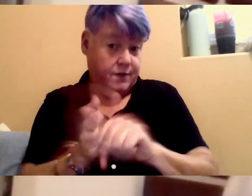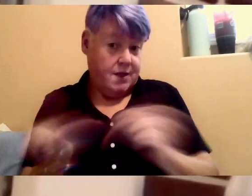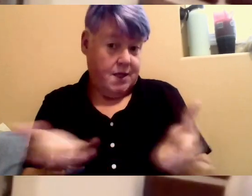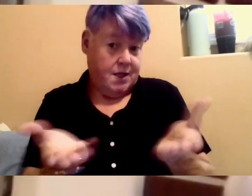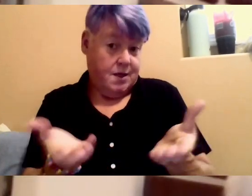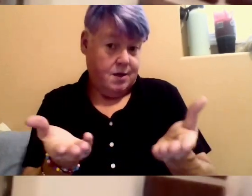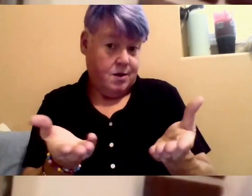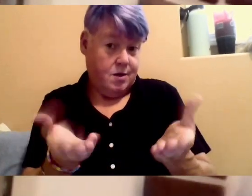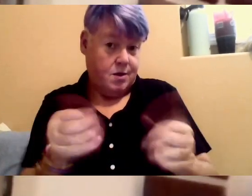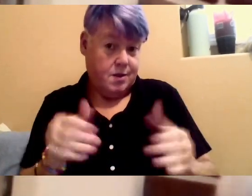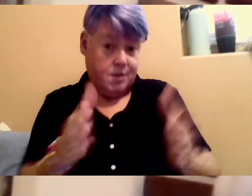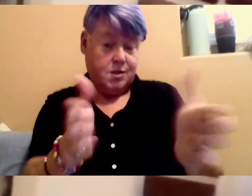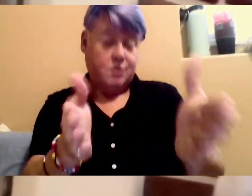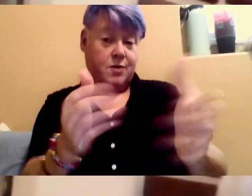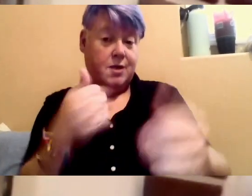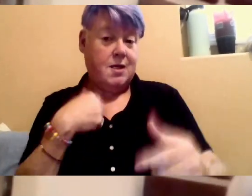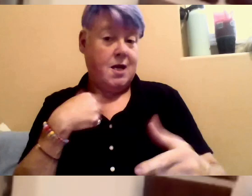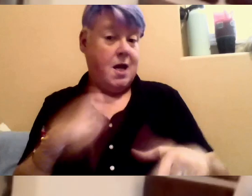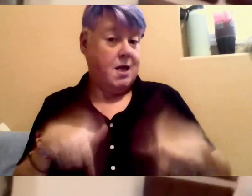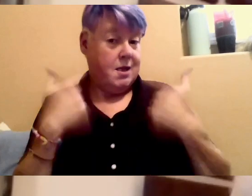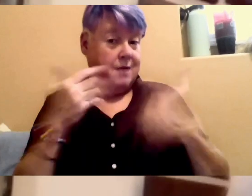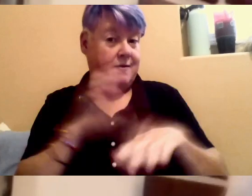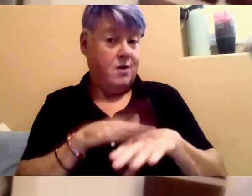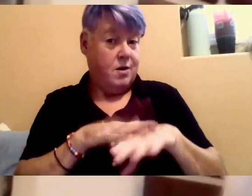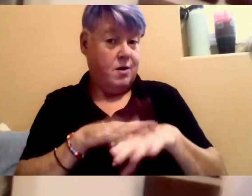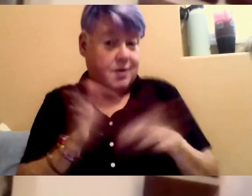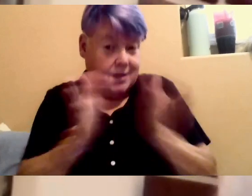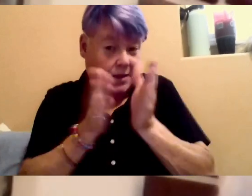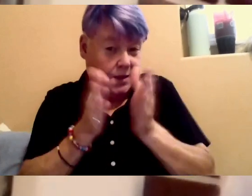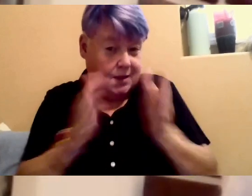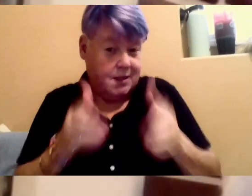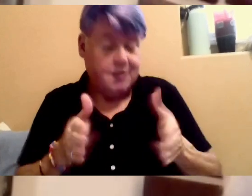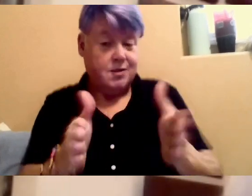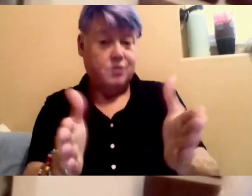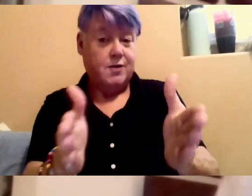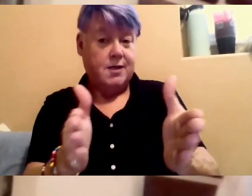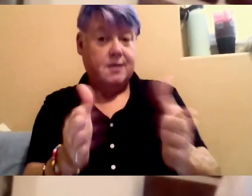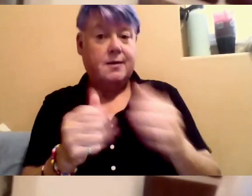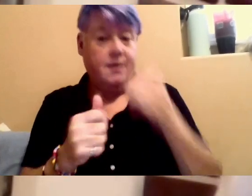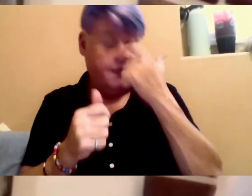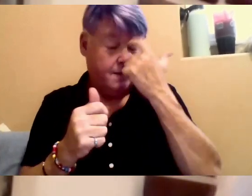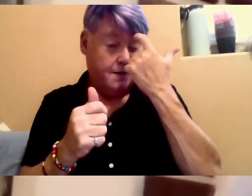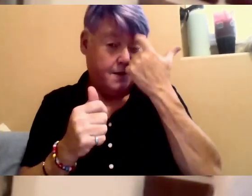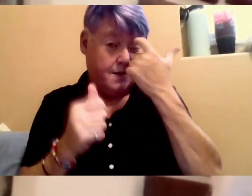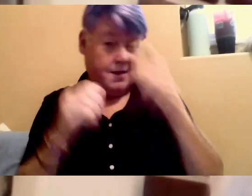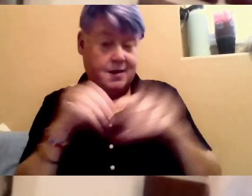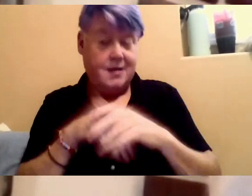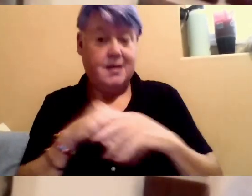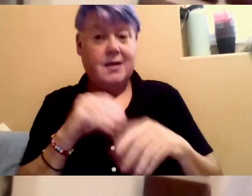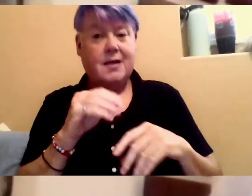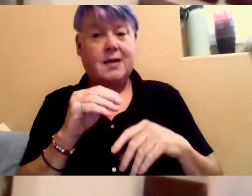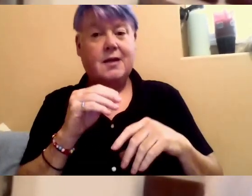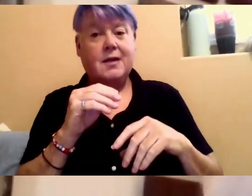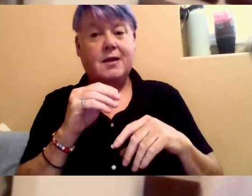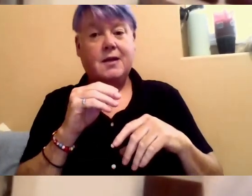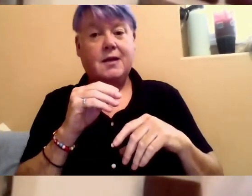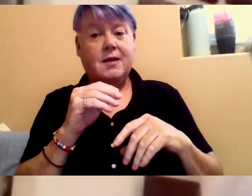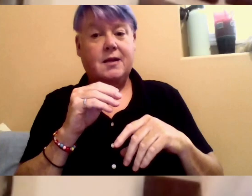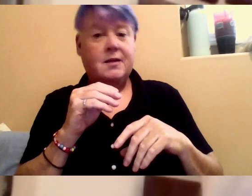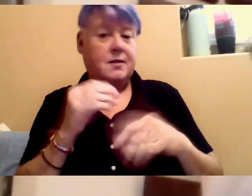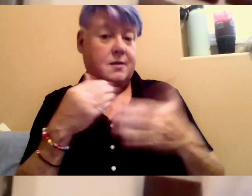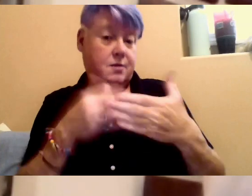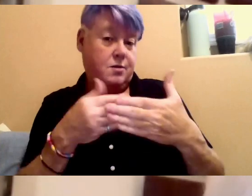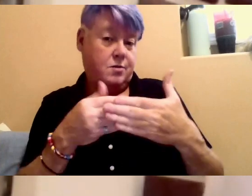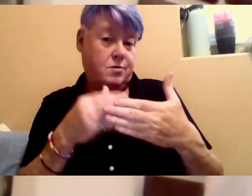street that I live on, a little street in Kingston, not far from London. We all know each